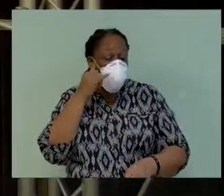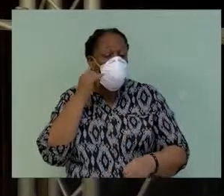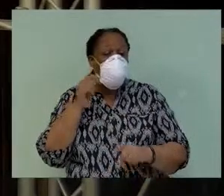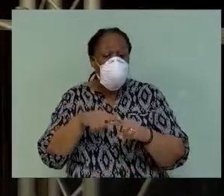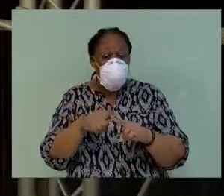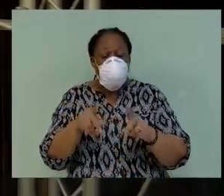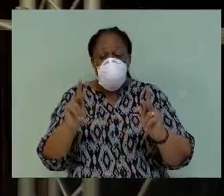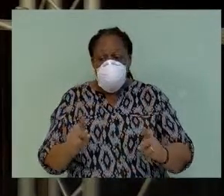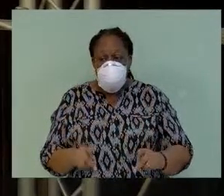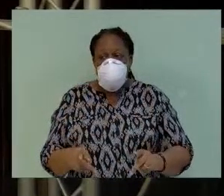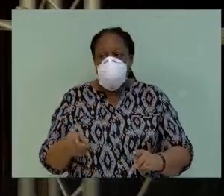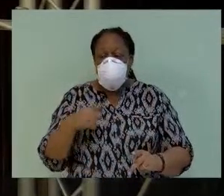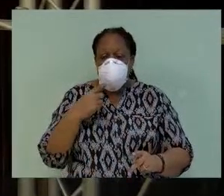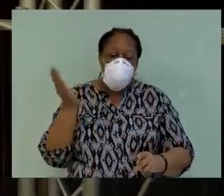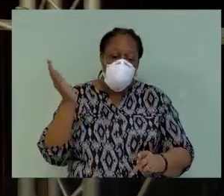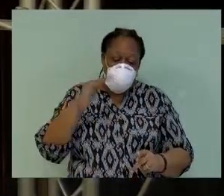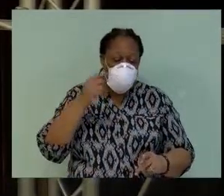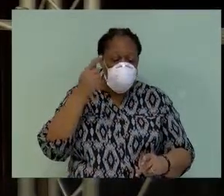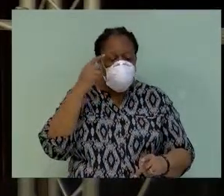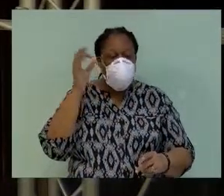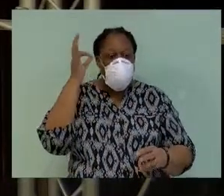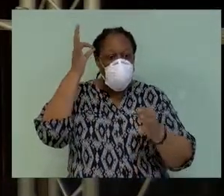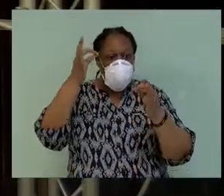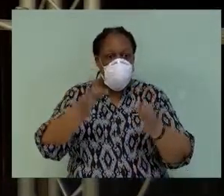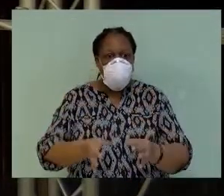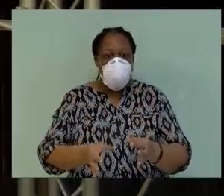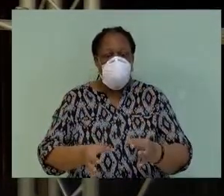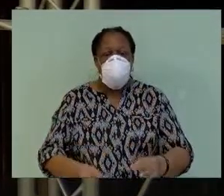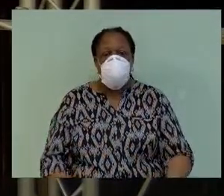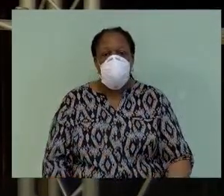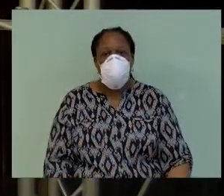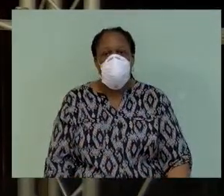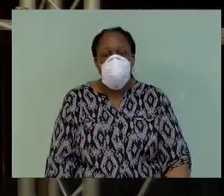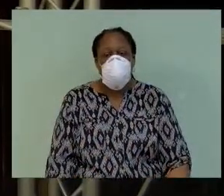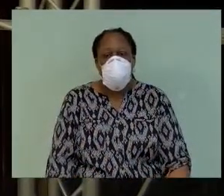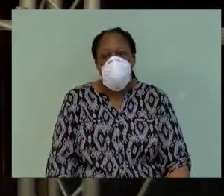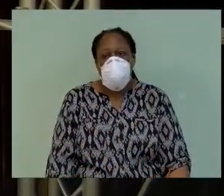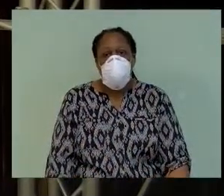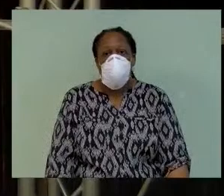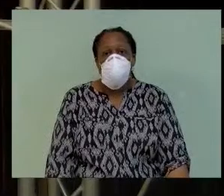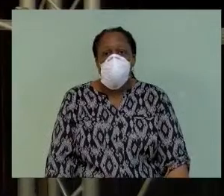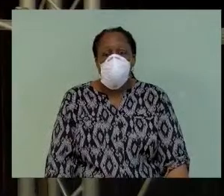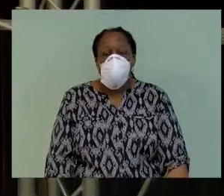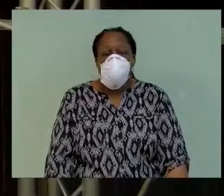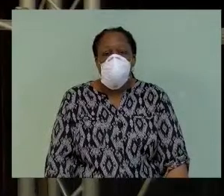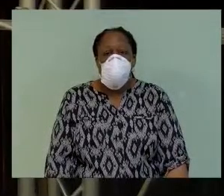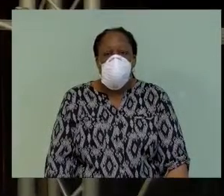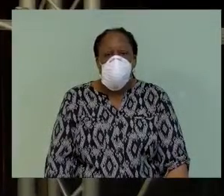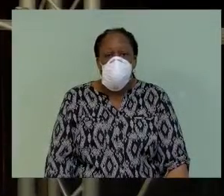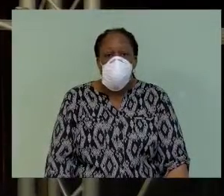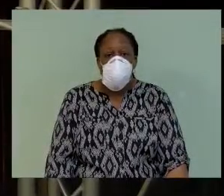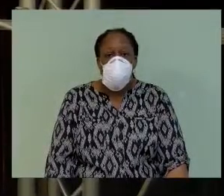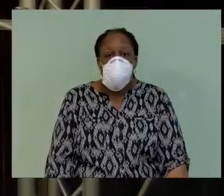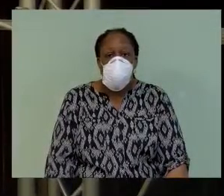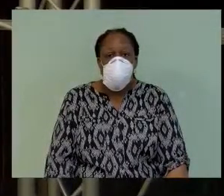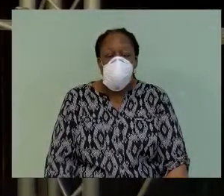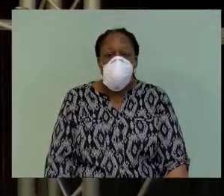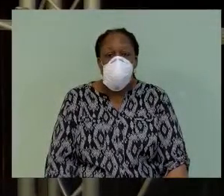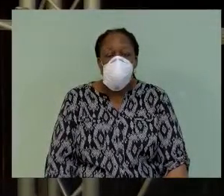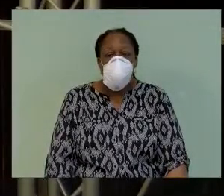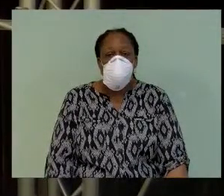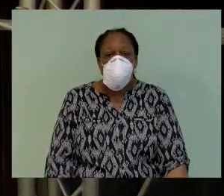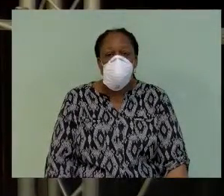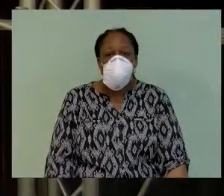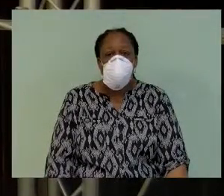way through the list as quickly as possible. 6. The magistrate court will convey urgent